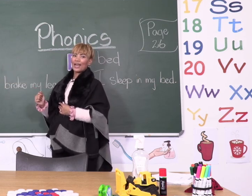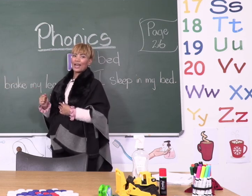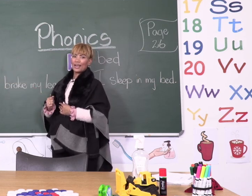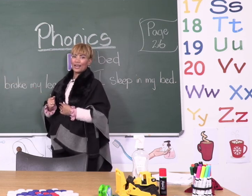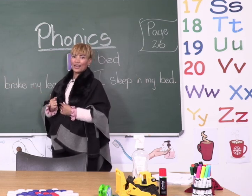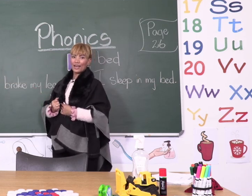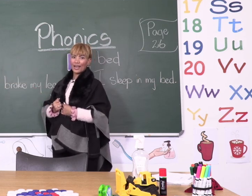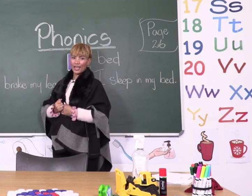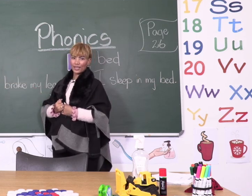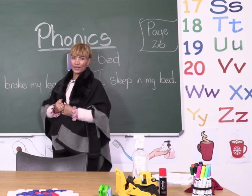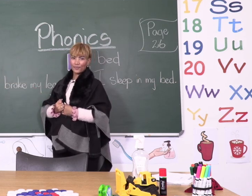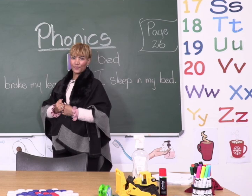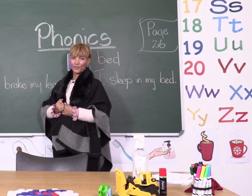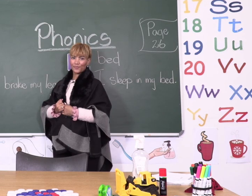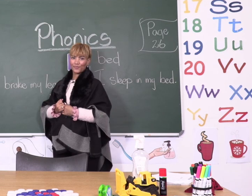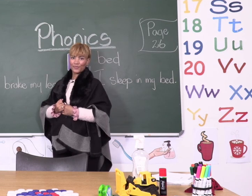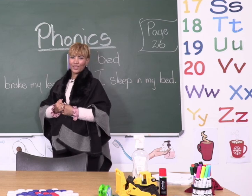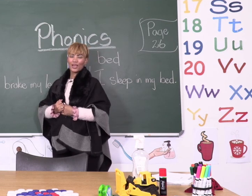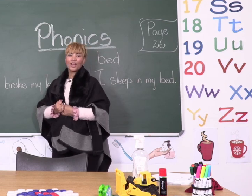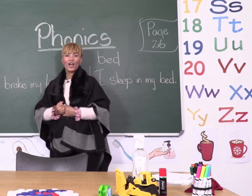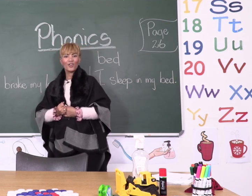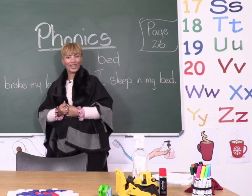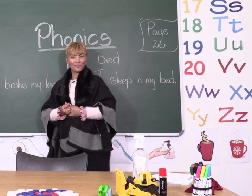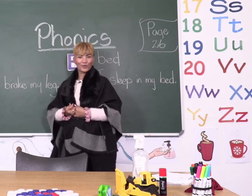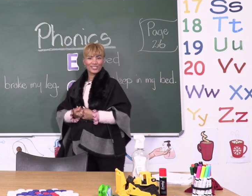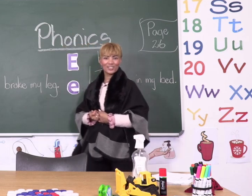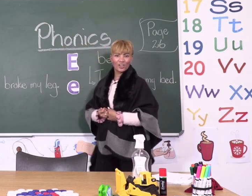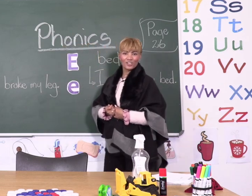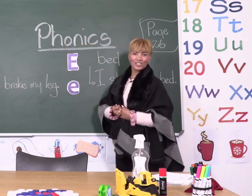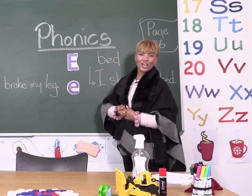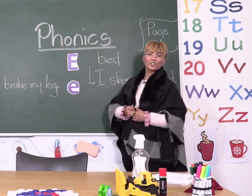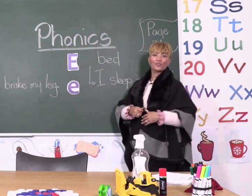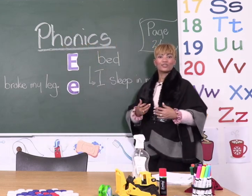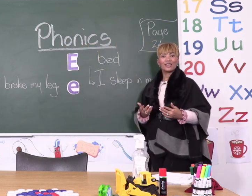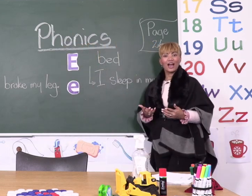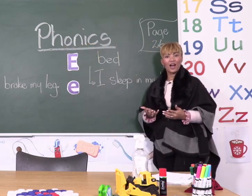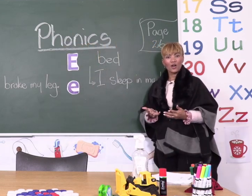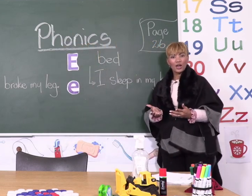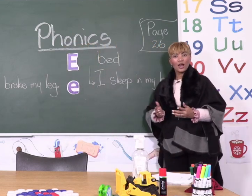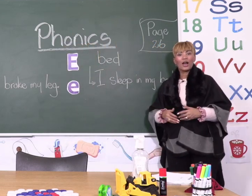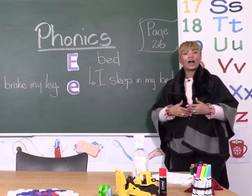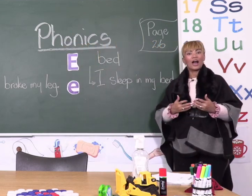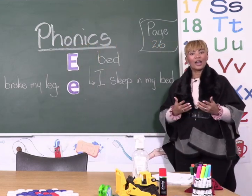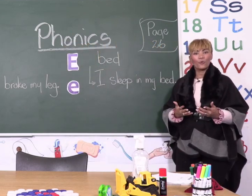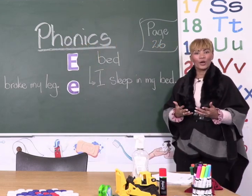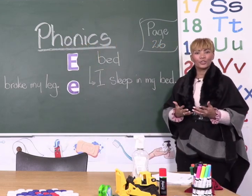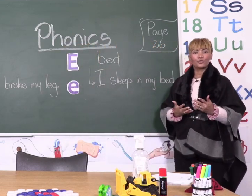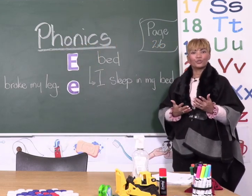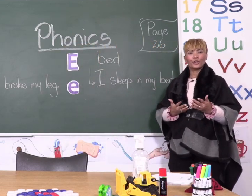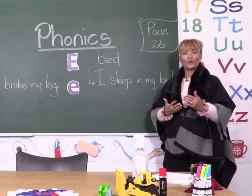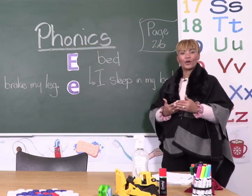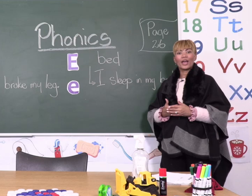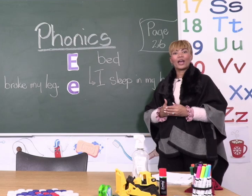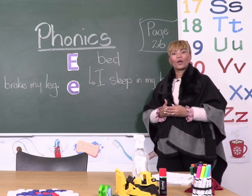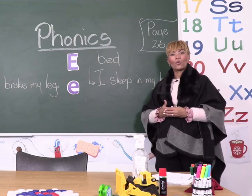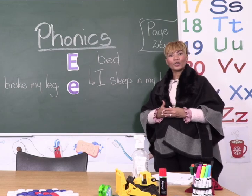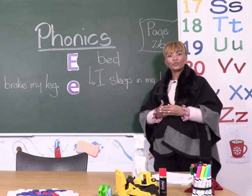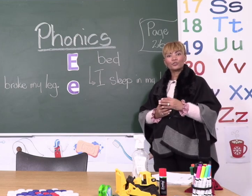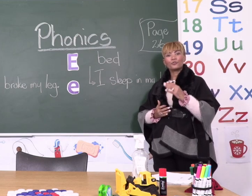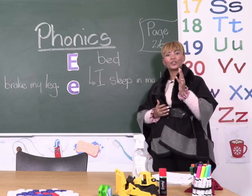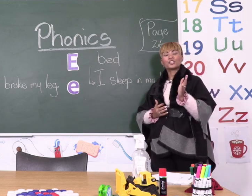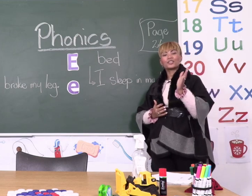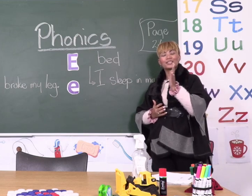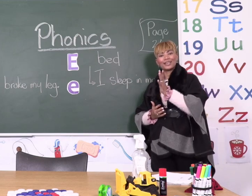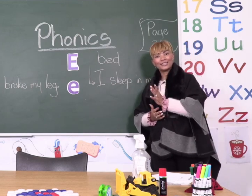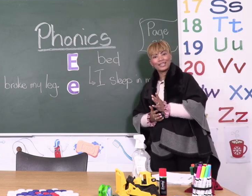again, leg. Okay, boys and girls, so now I want you to go and I want